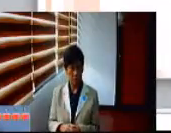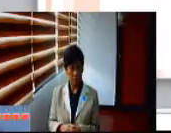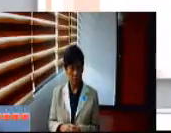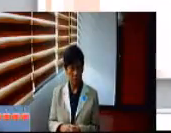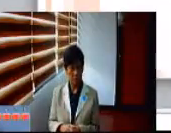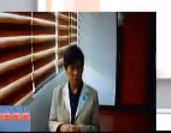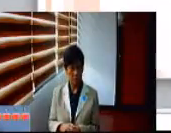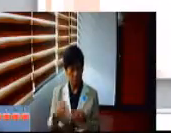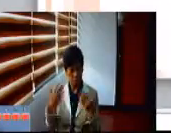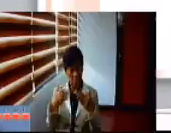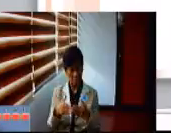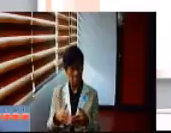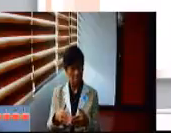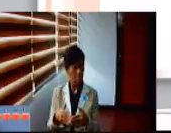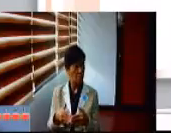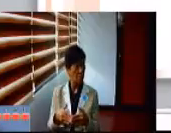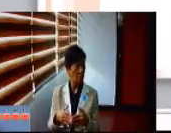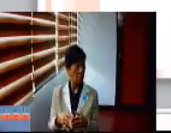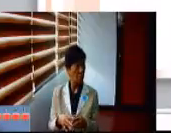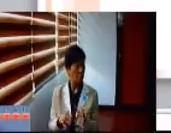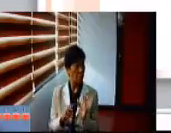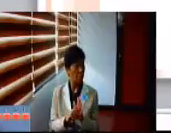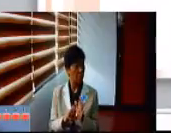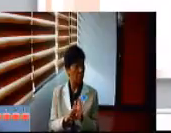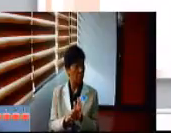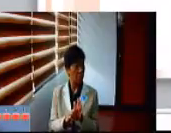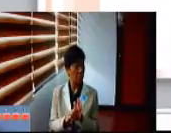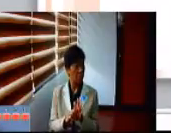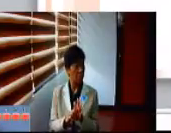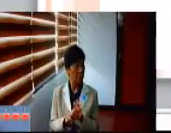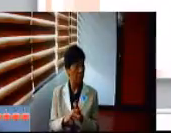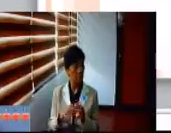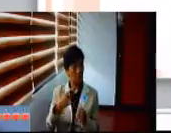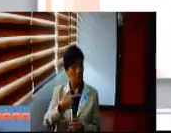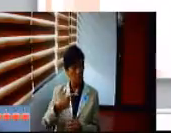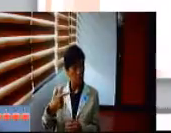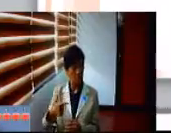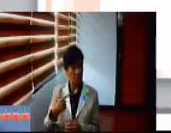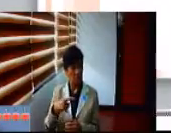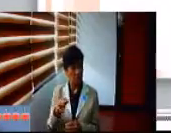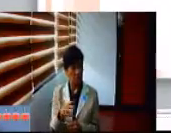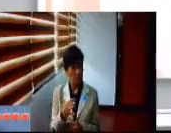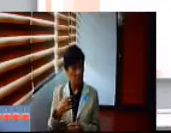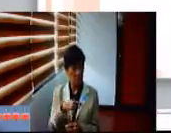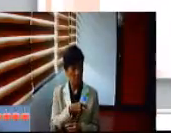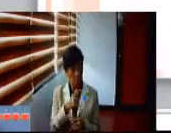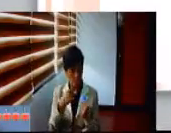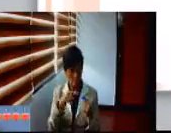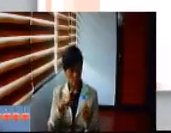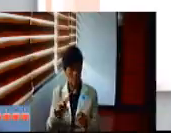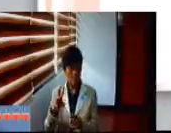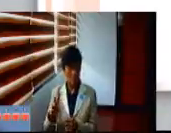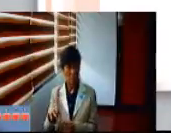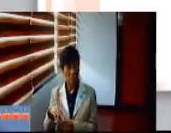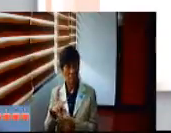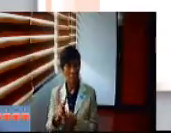for the specific, let's say, whether yung galunggong ba natin pupunta sa Vietnam, for